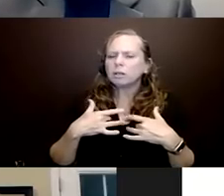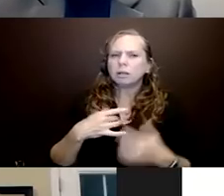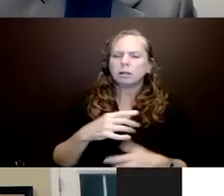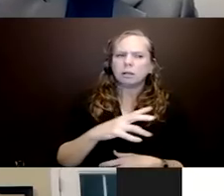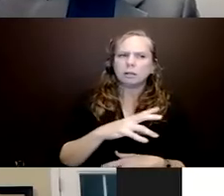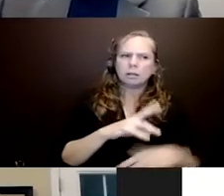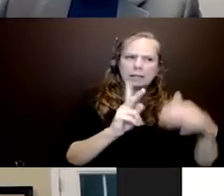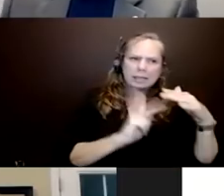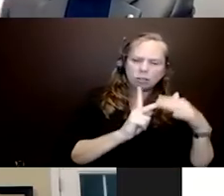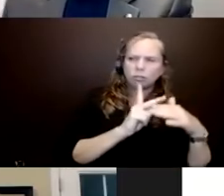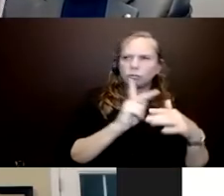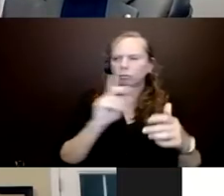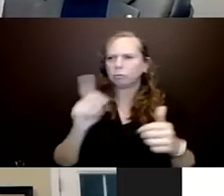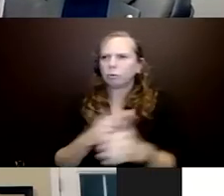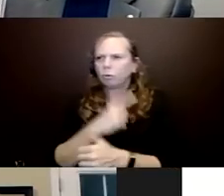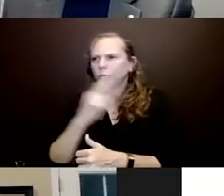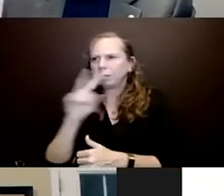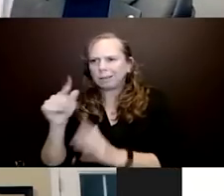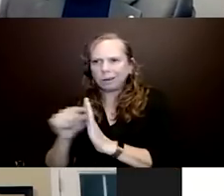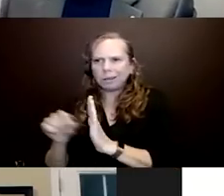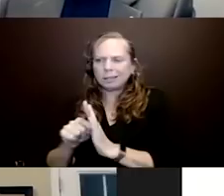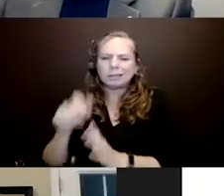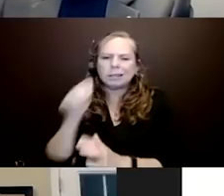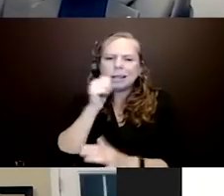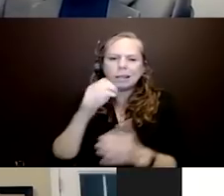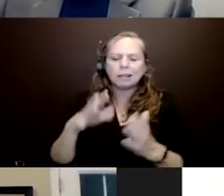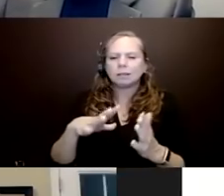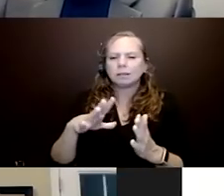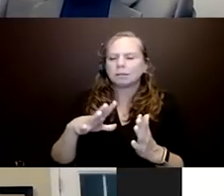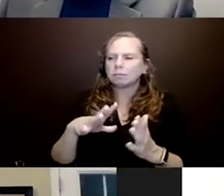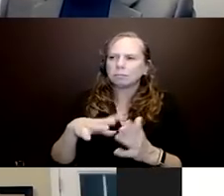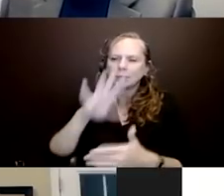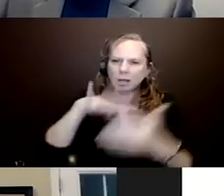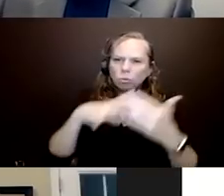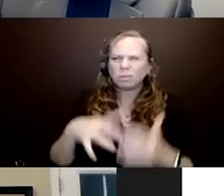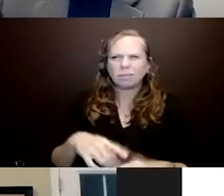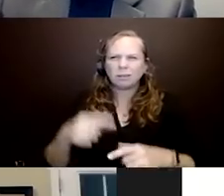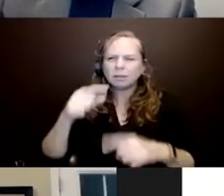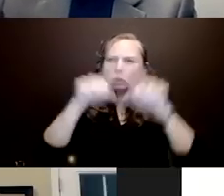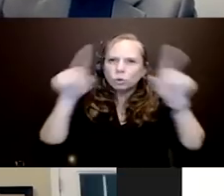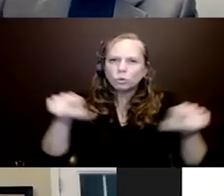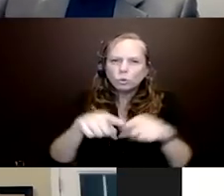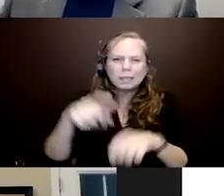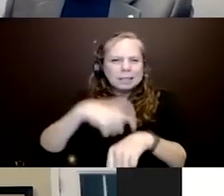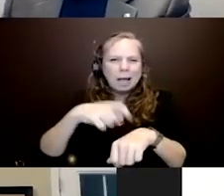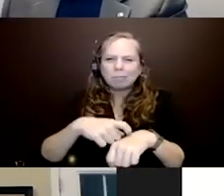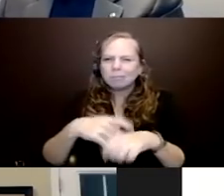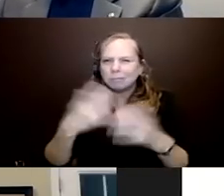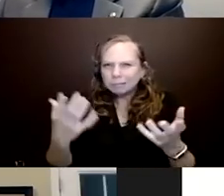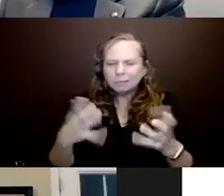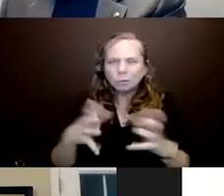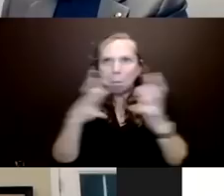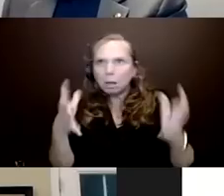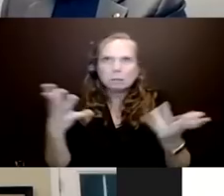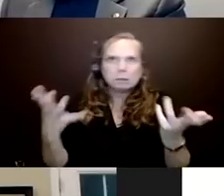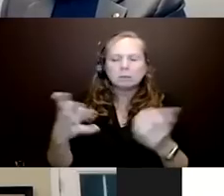K through second daily schedule. A concern about too much screen time for this age group. This particular poster had a kindergarten student last